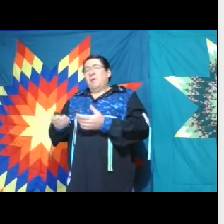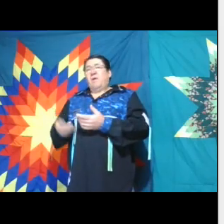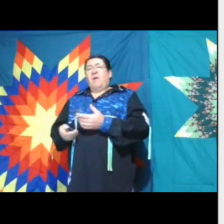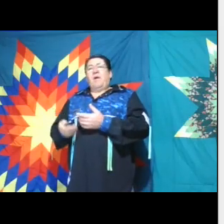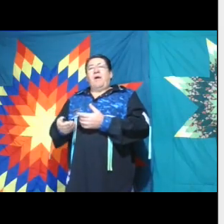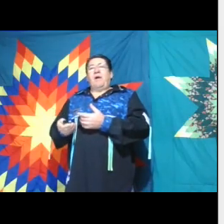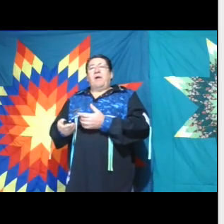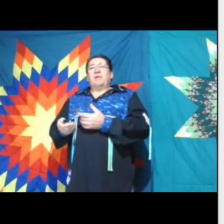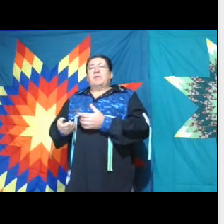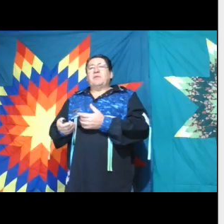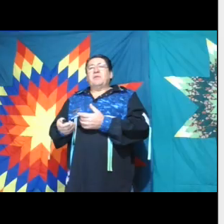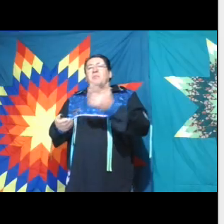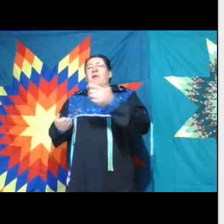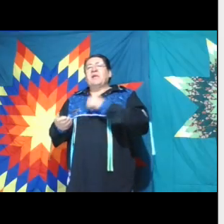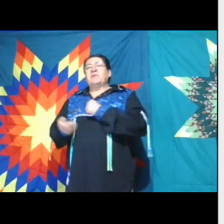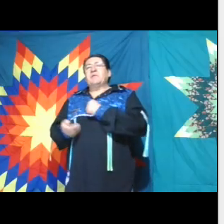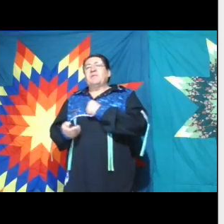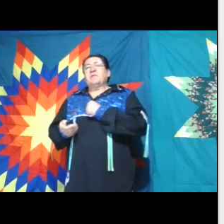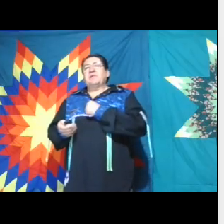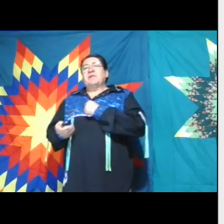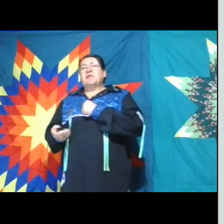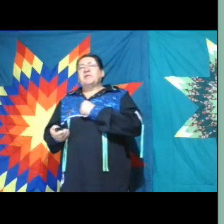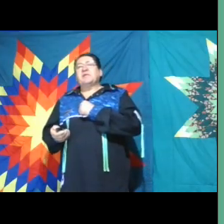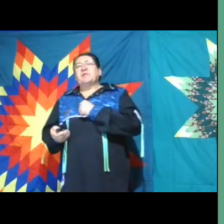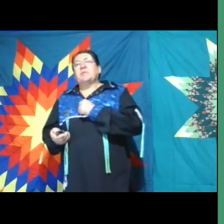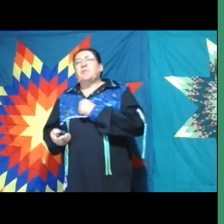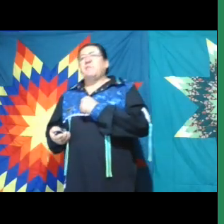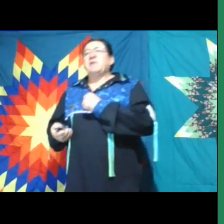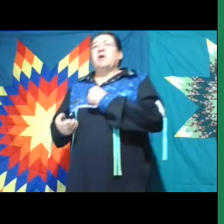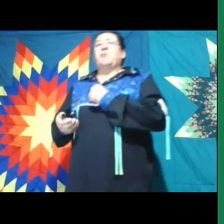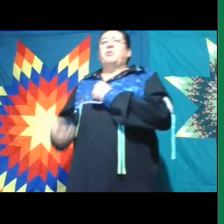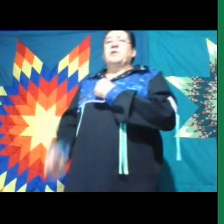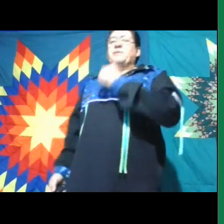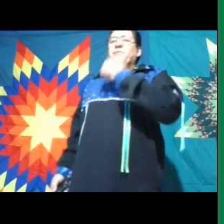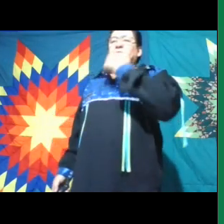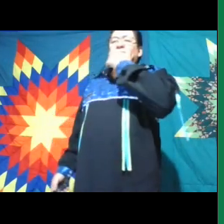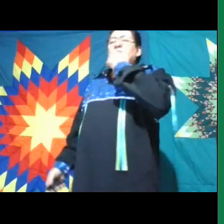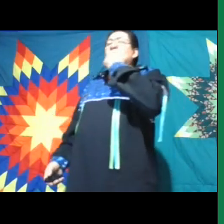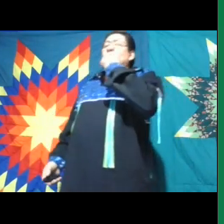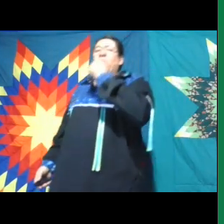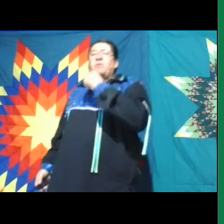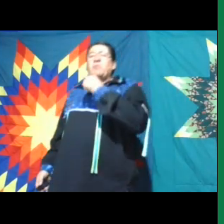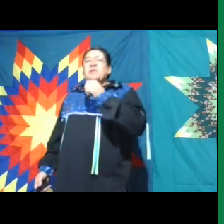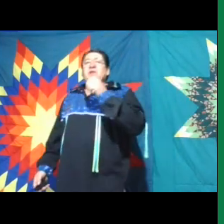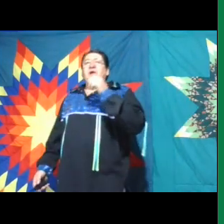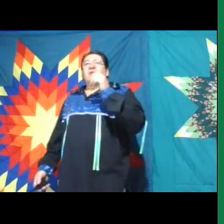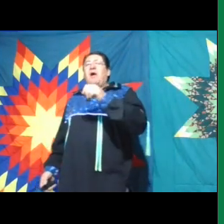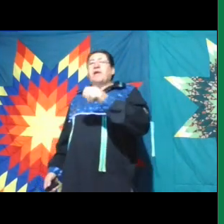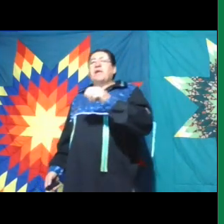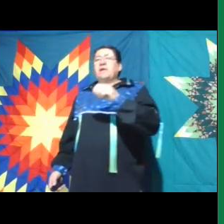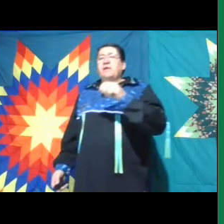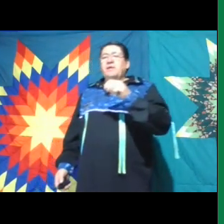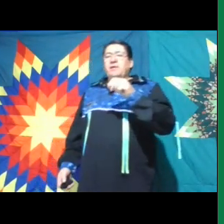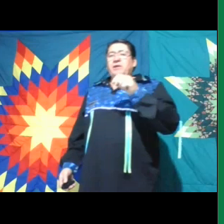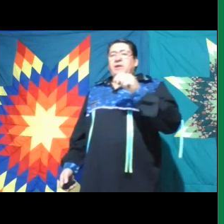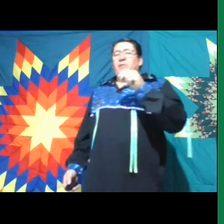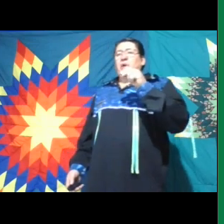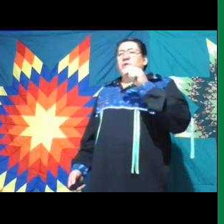So you make use of those Indigenous specific job boards. Now, when we start